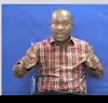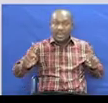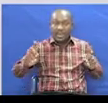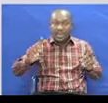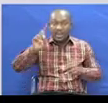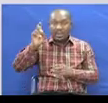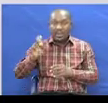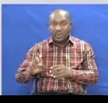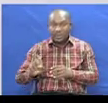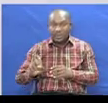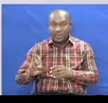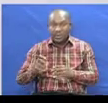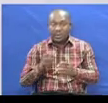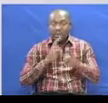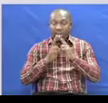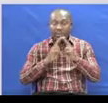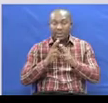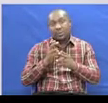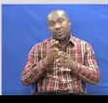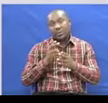of linear equations.